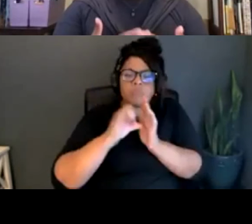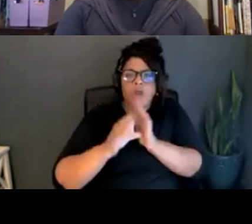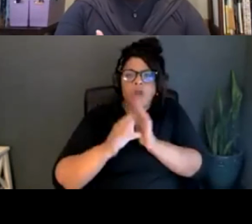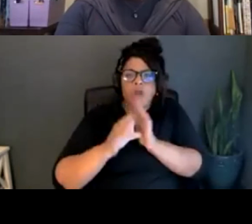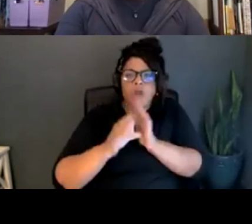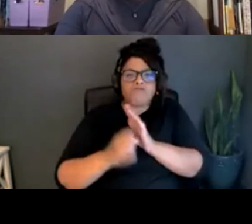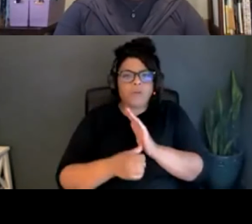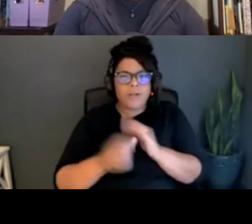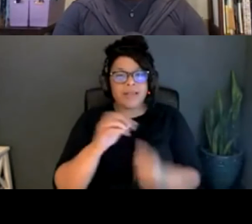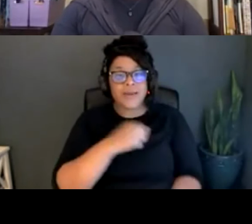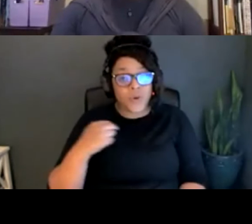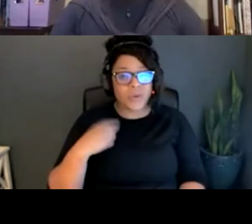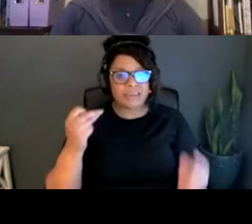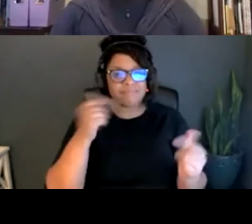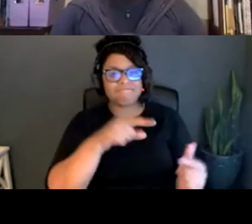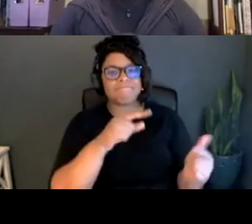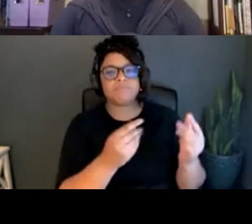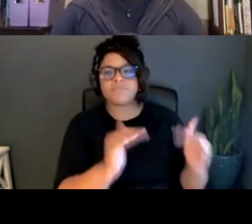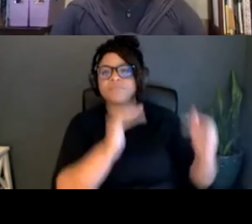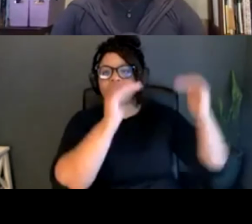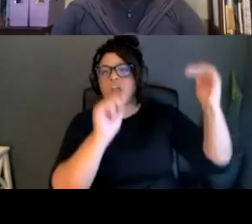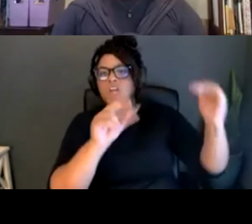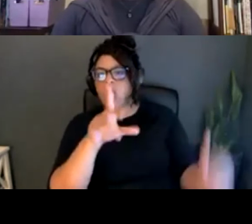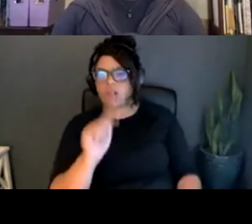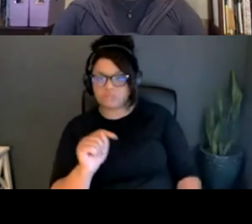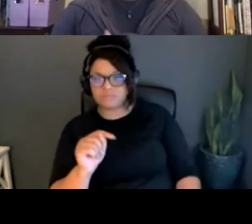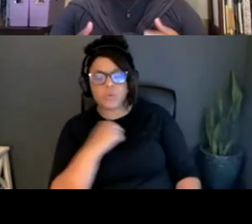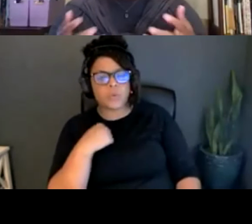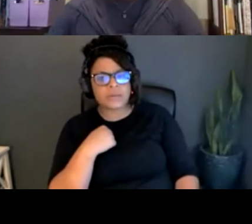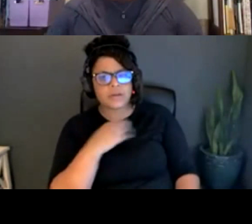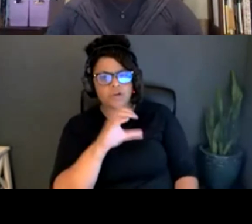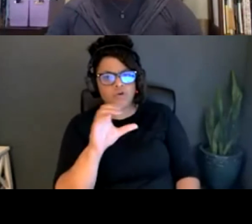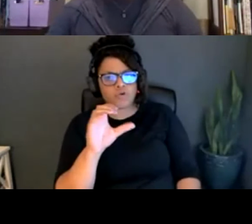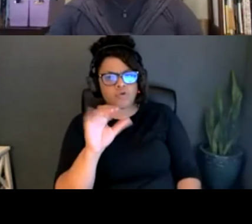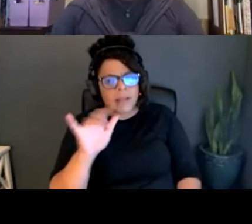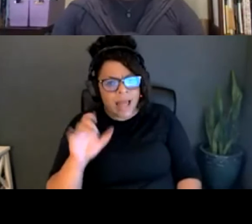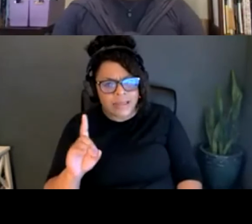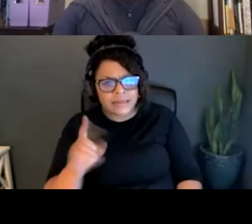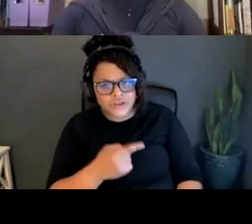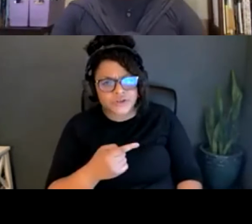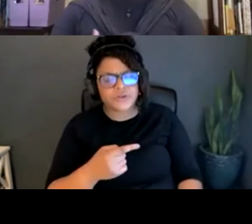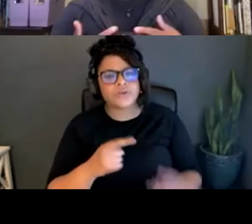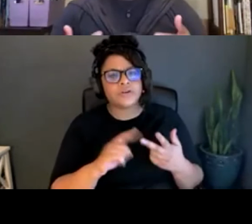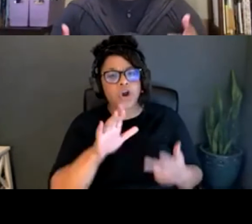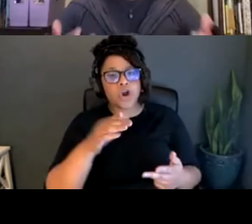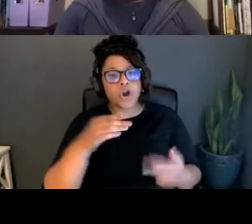and here we are adultifying, we are criminalizing, we